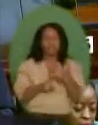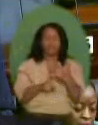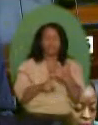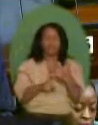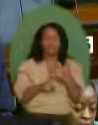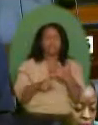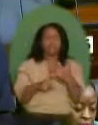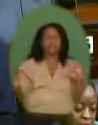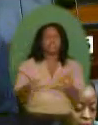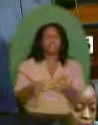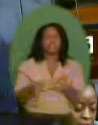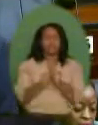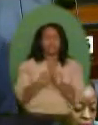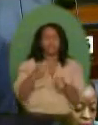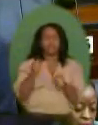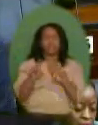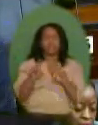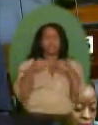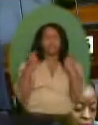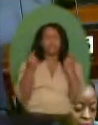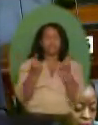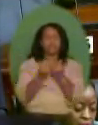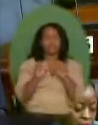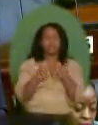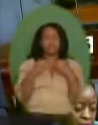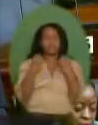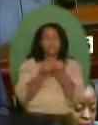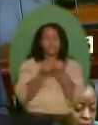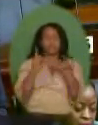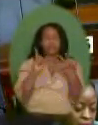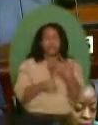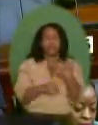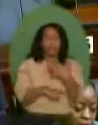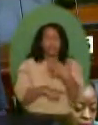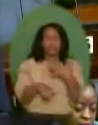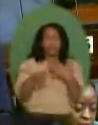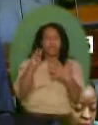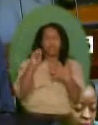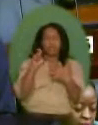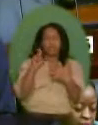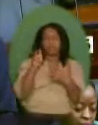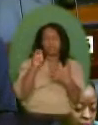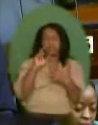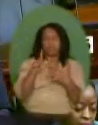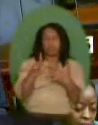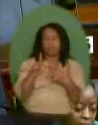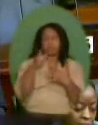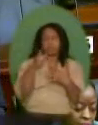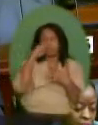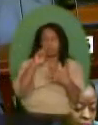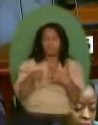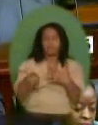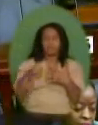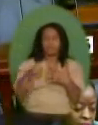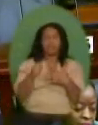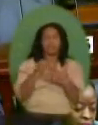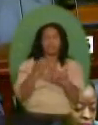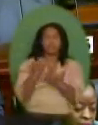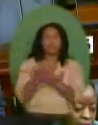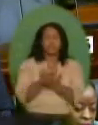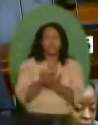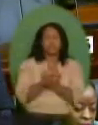institutions. 5. To be the main platform and model for a knowledge-driven economy through the capture of viable industries and the